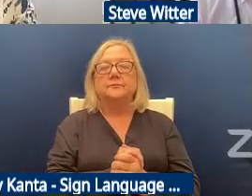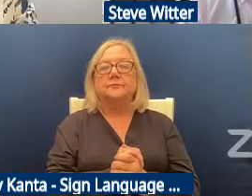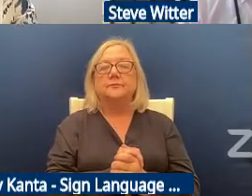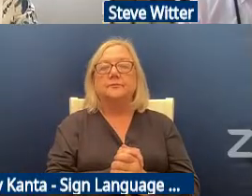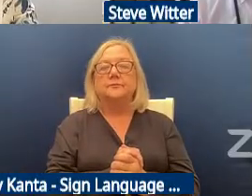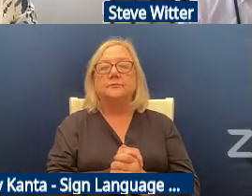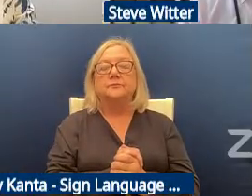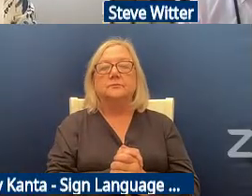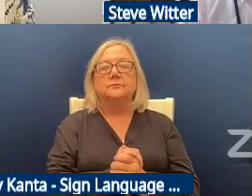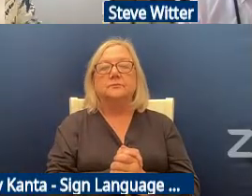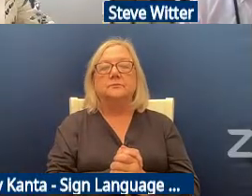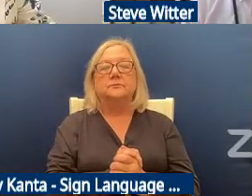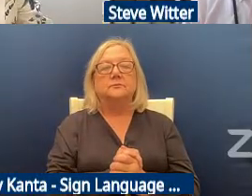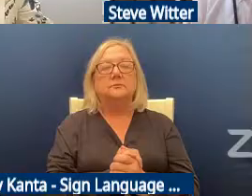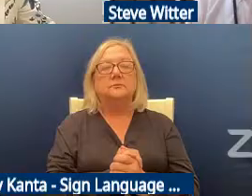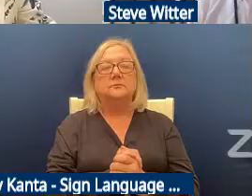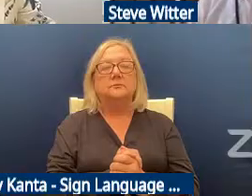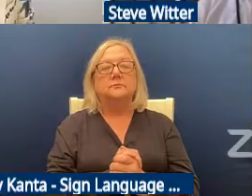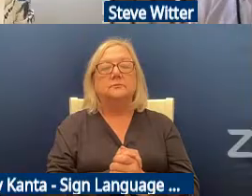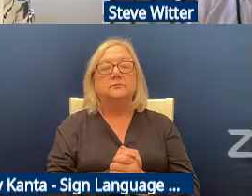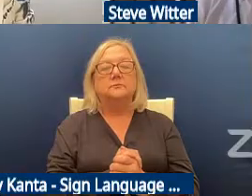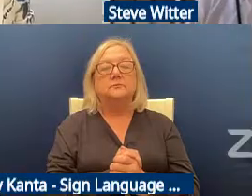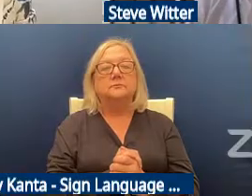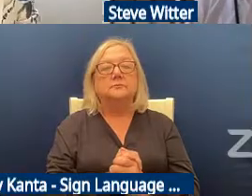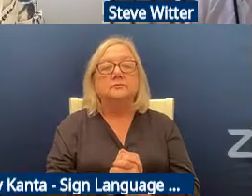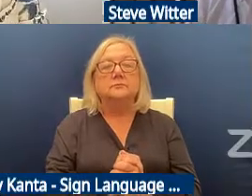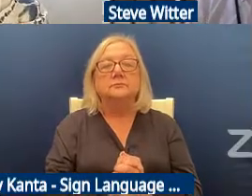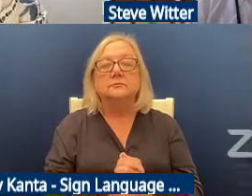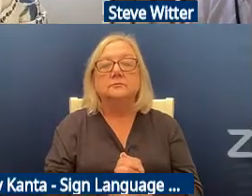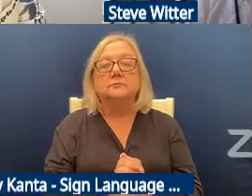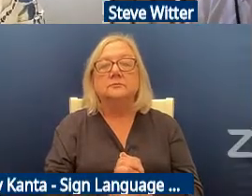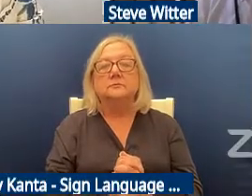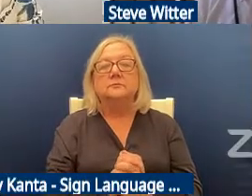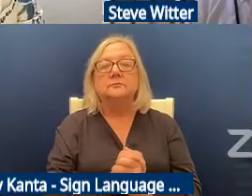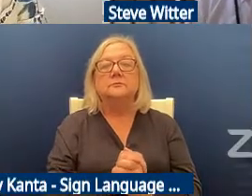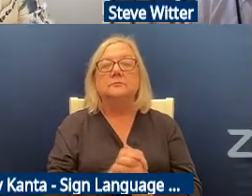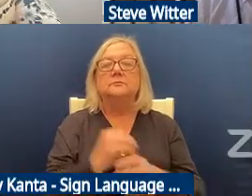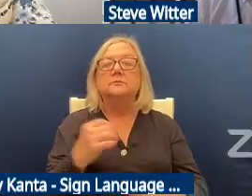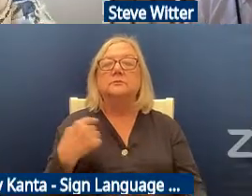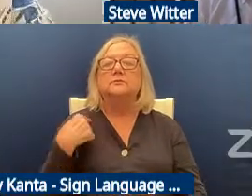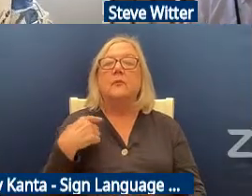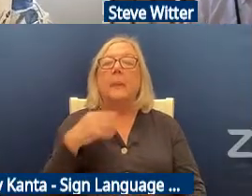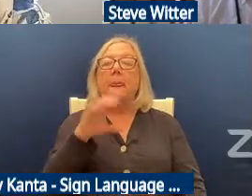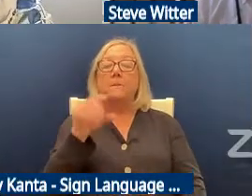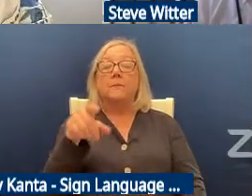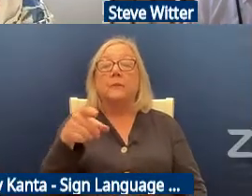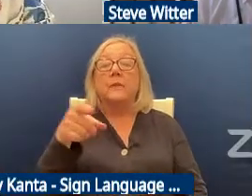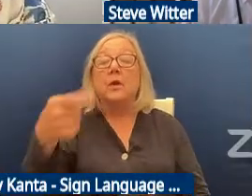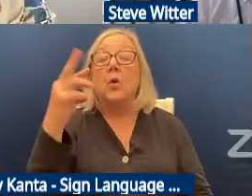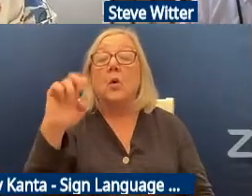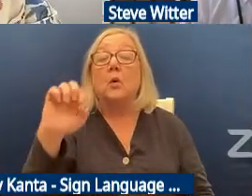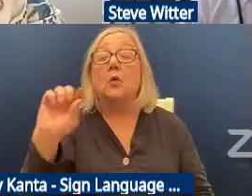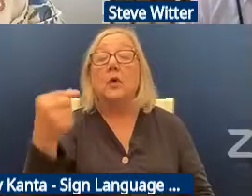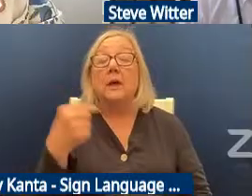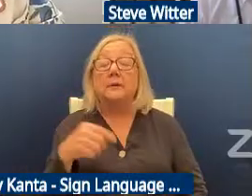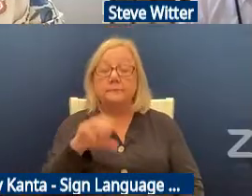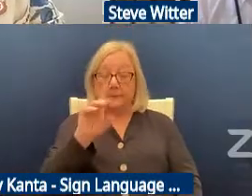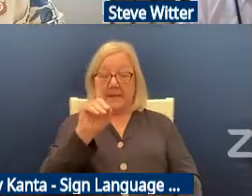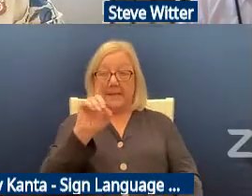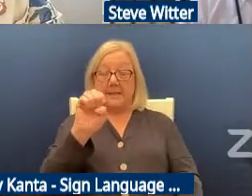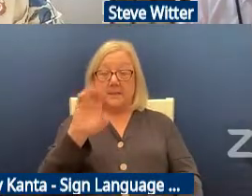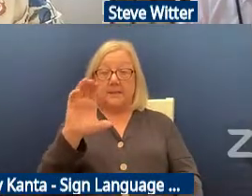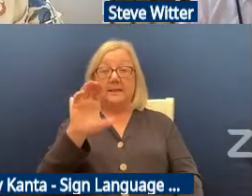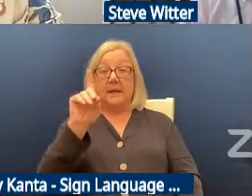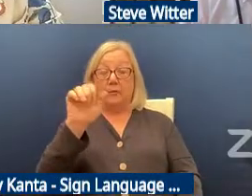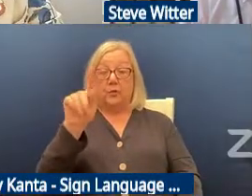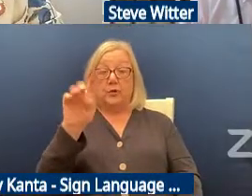It is our intent to, as we get closer to that December date, to make sure that